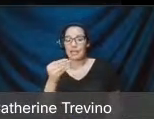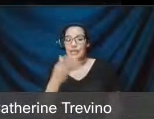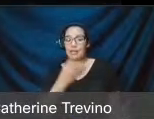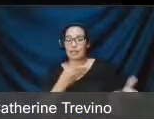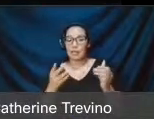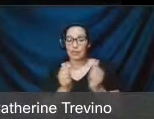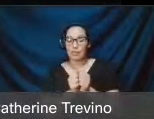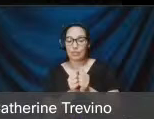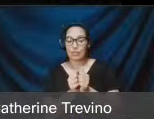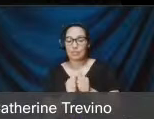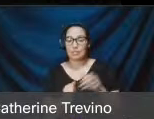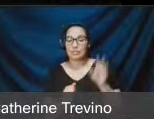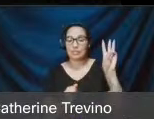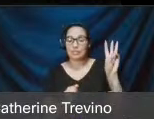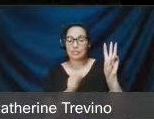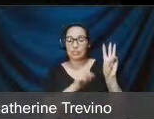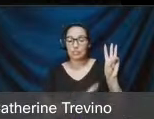a